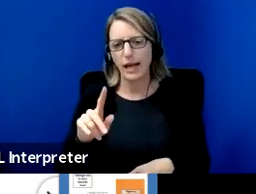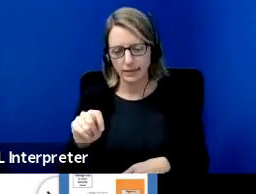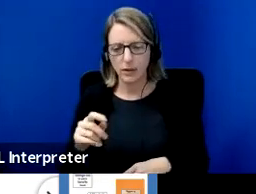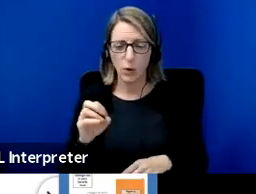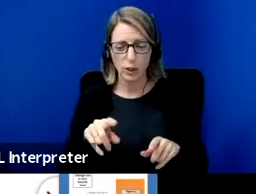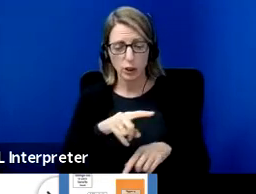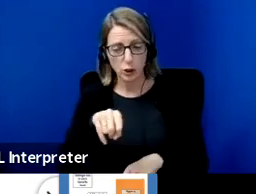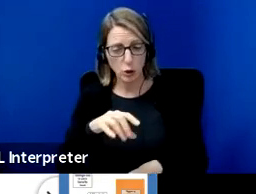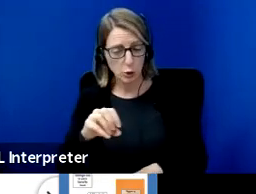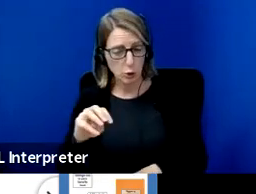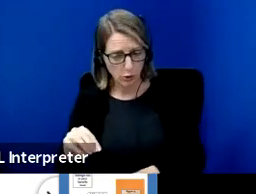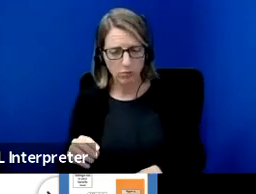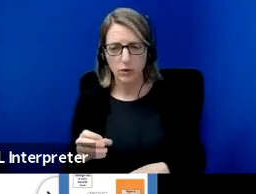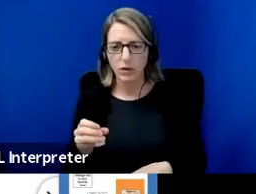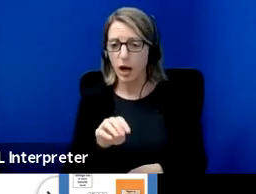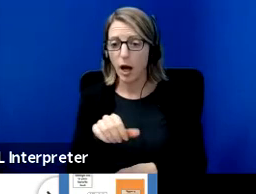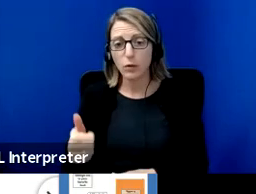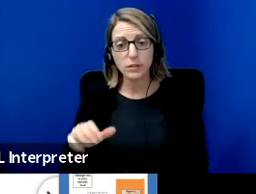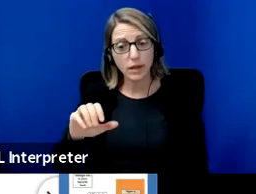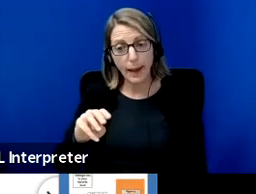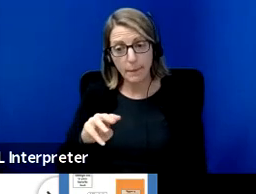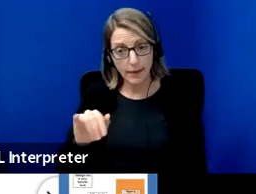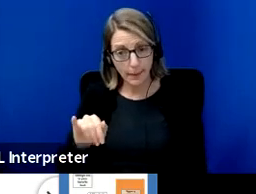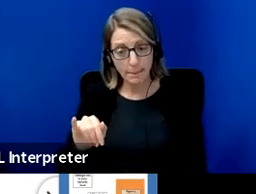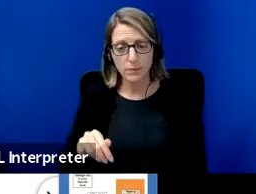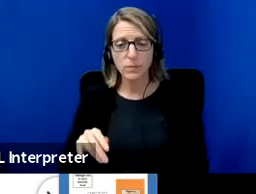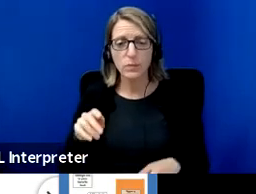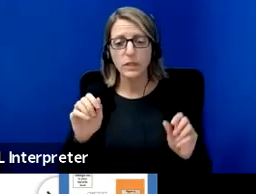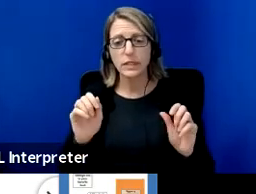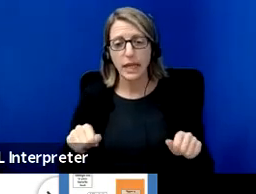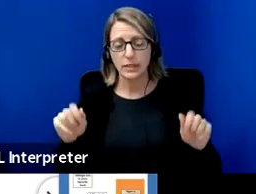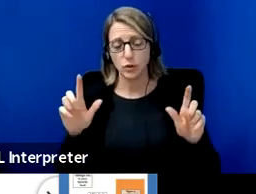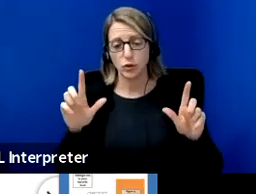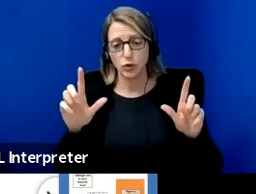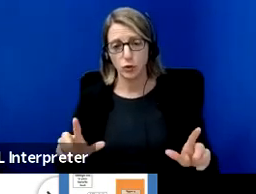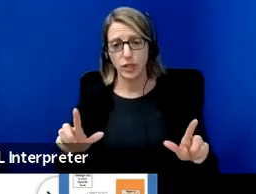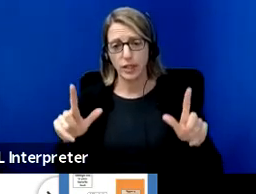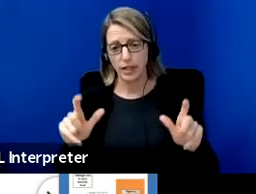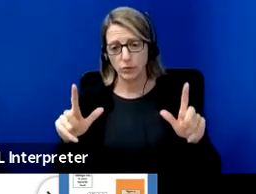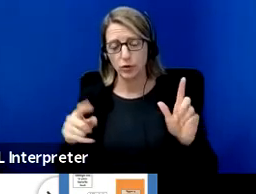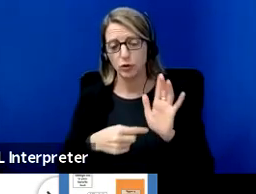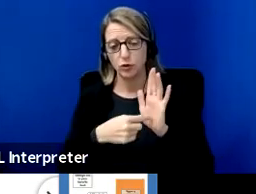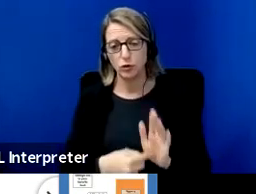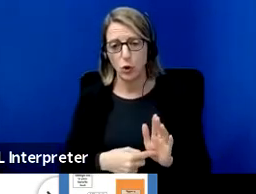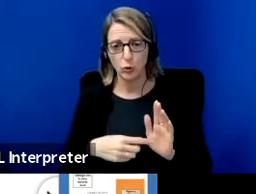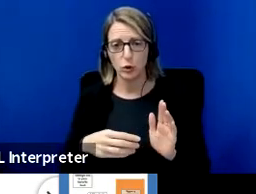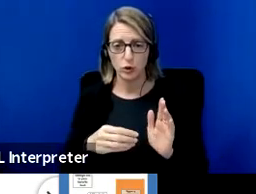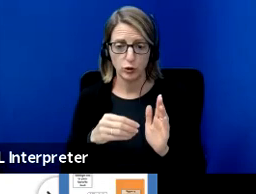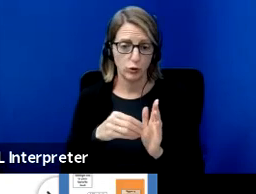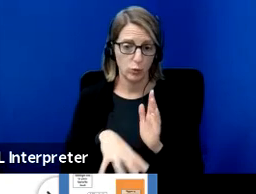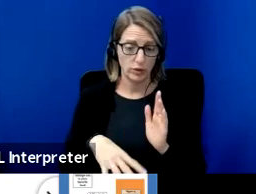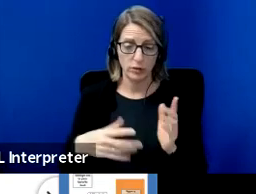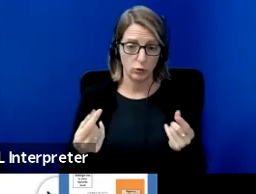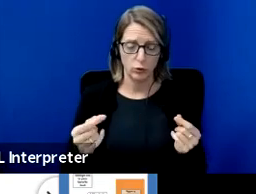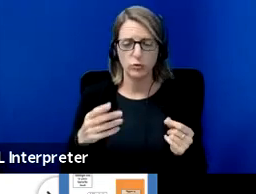like this, others, or Cami, you could screen capture and show students what to do and post a little video that